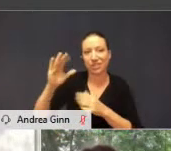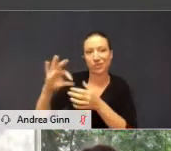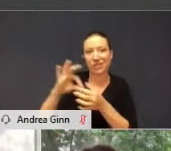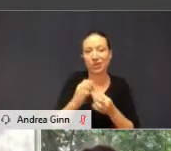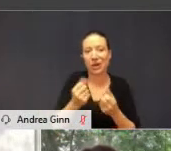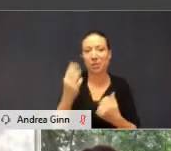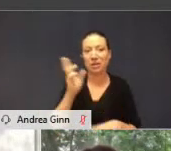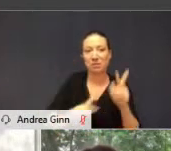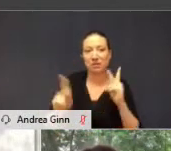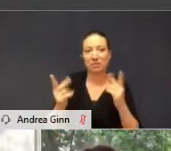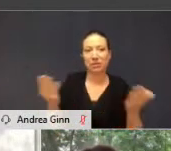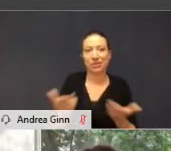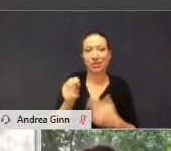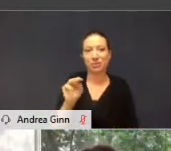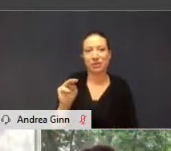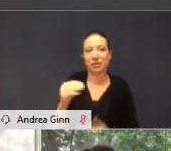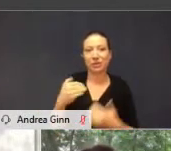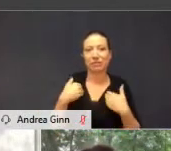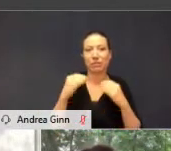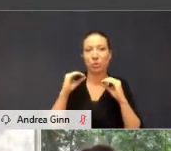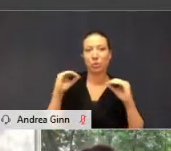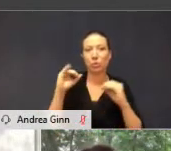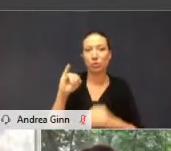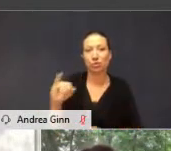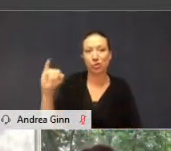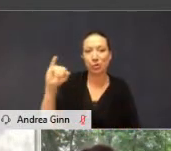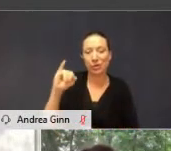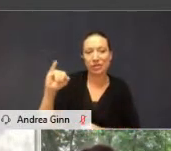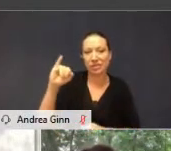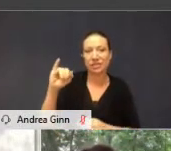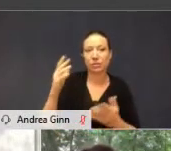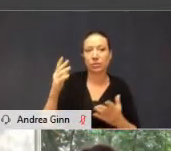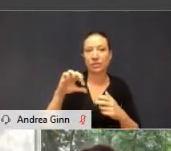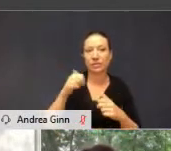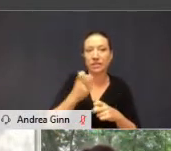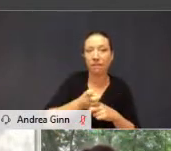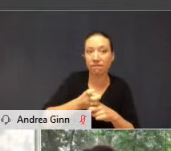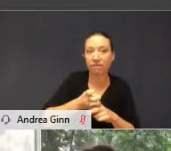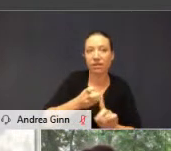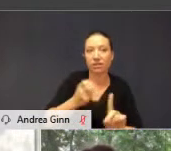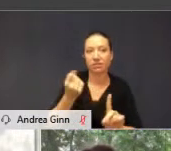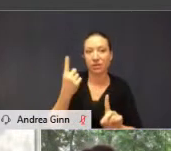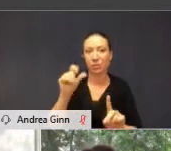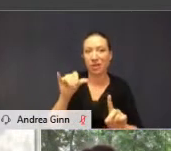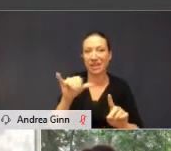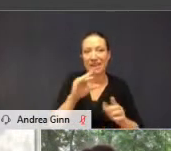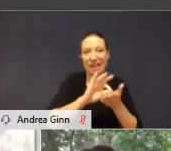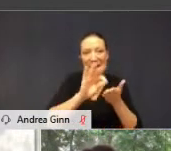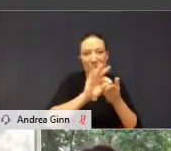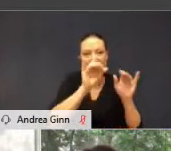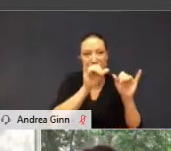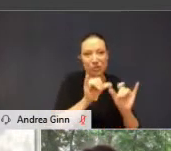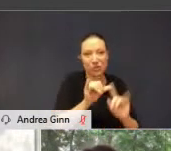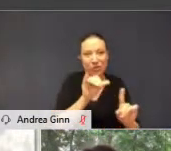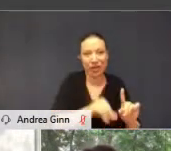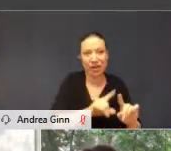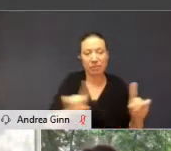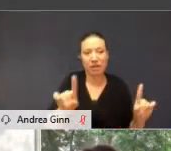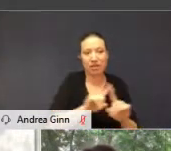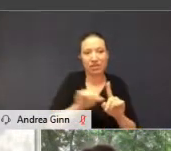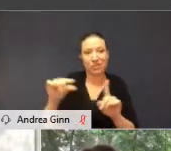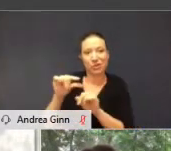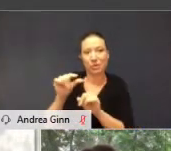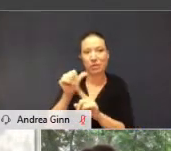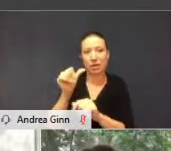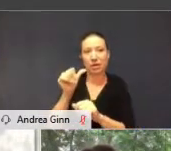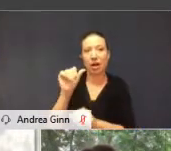New Mexico. The tricky, we can measure that. In order to measure the term underserved, you need a